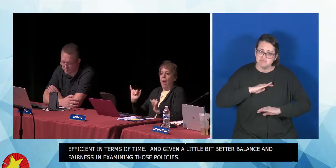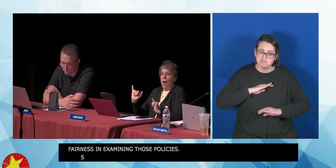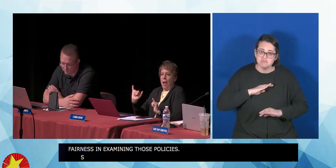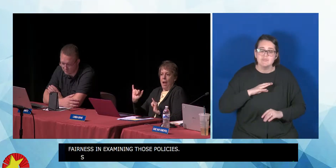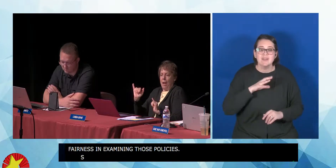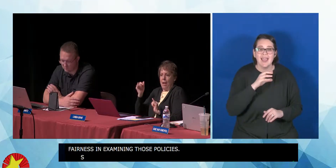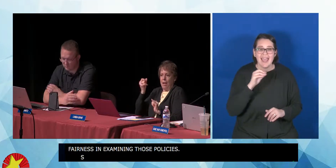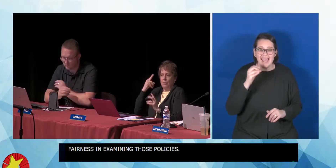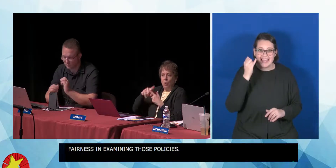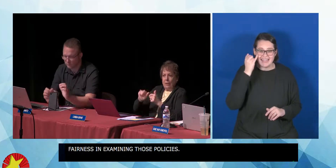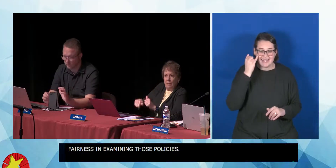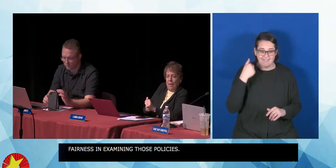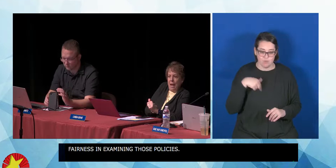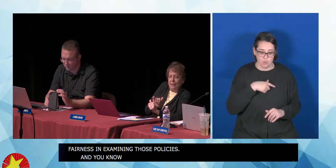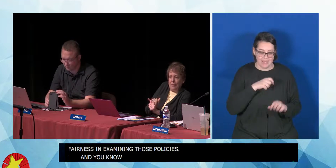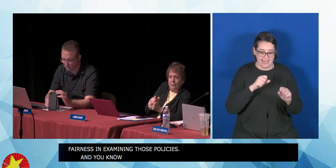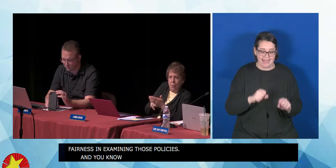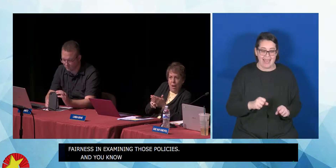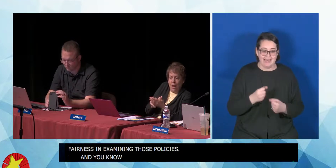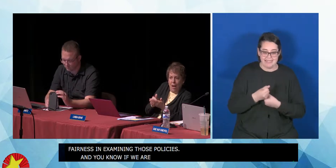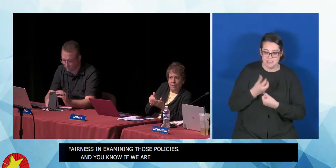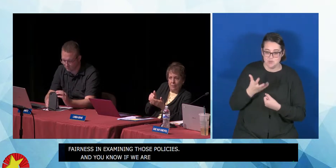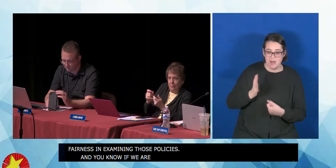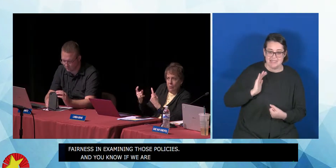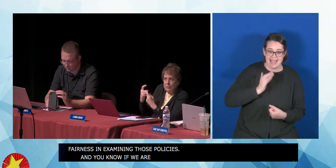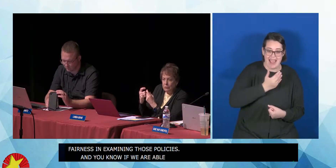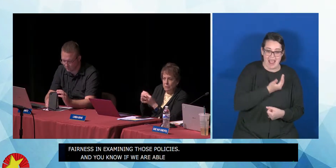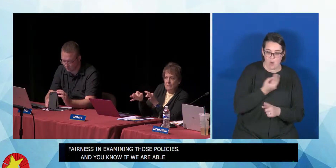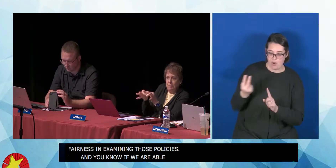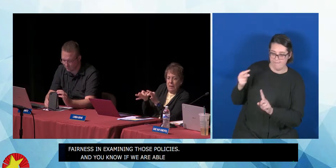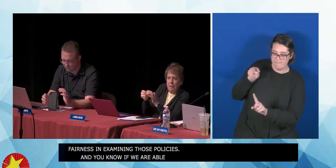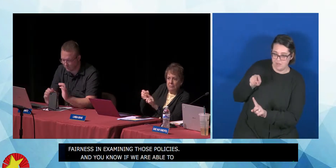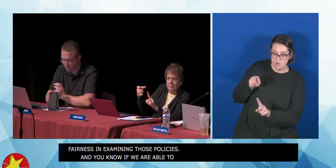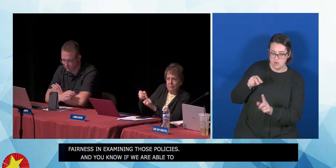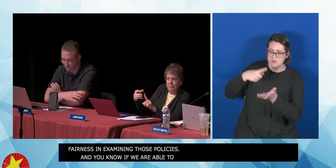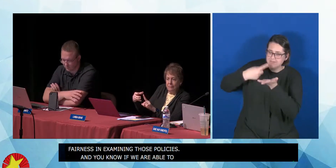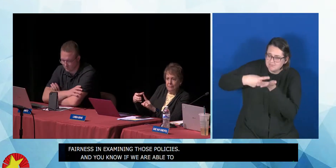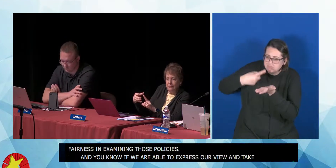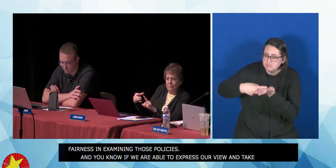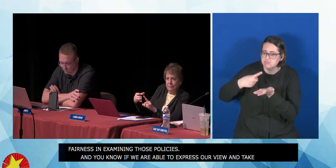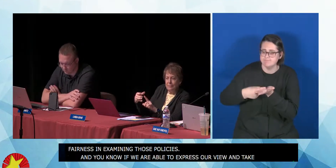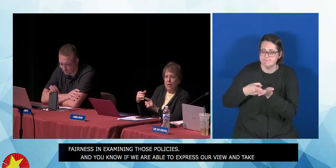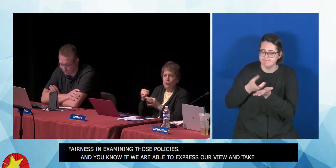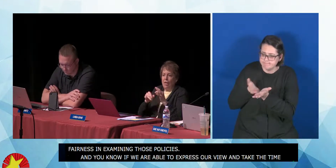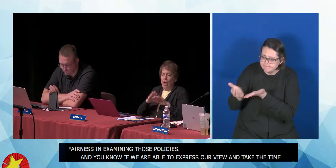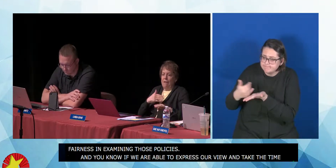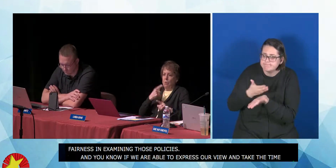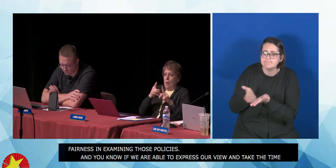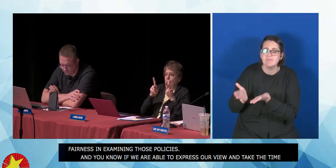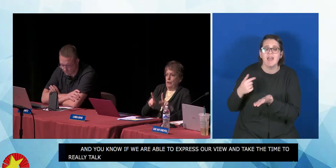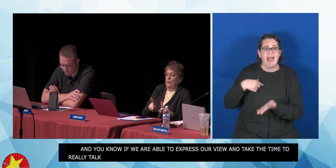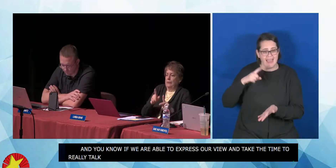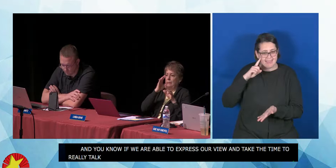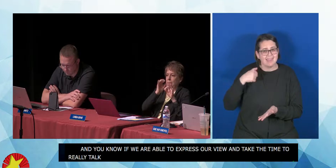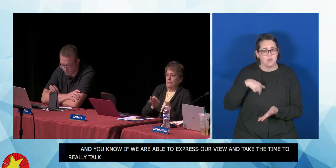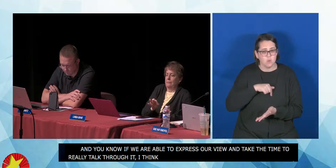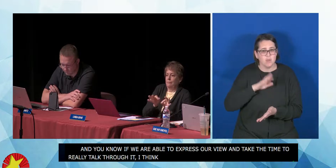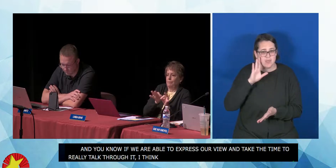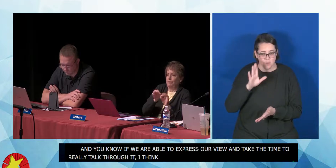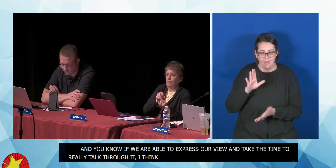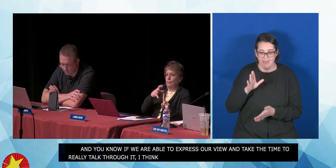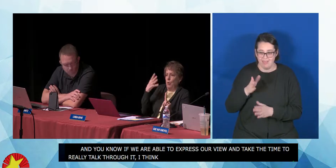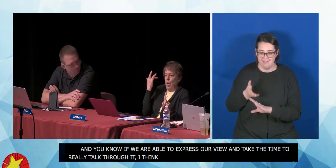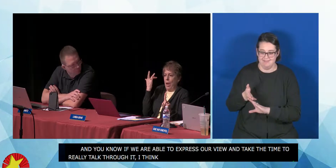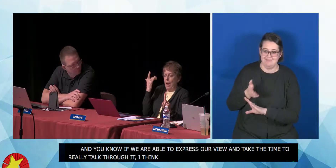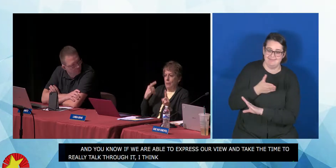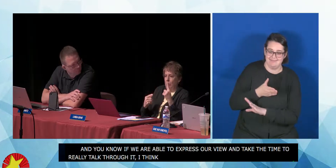if we are able to express our view and take the time to really talk through it, I think that we would preemptively address a lot of the questions